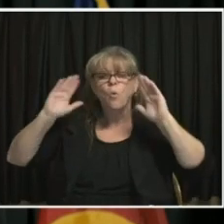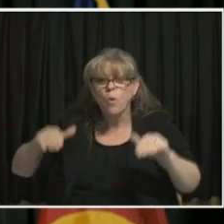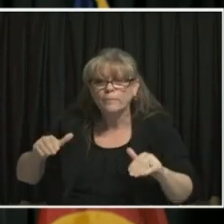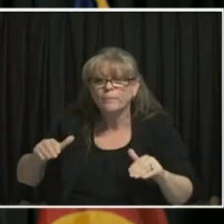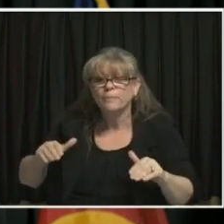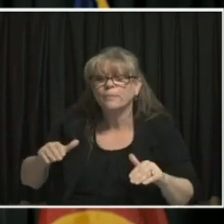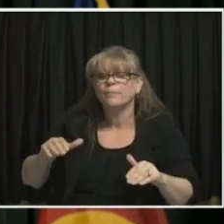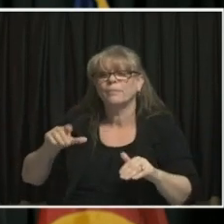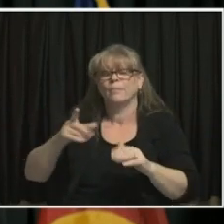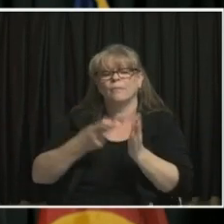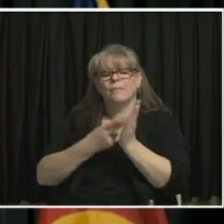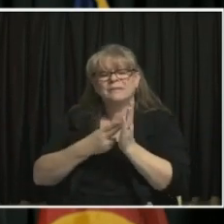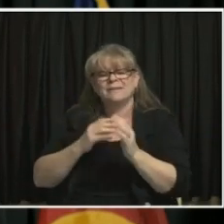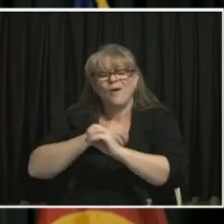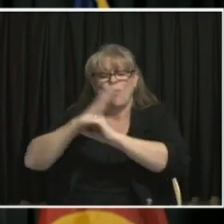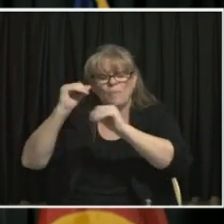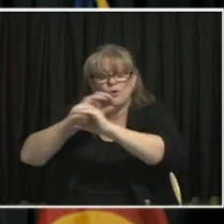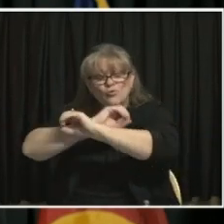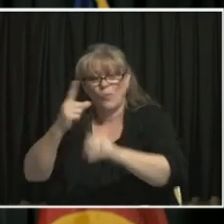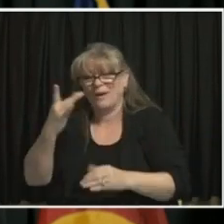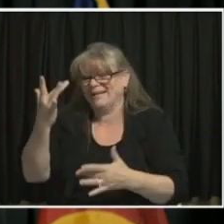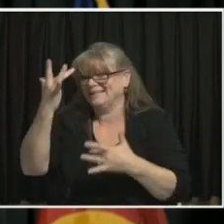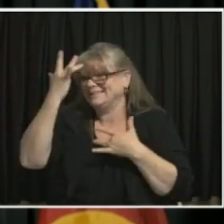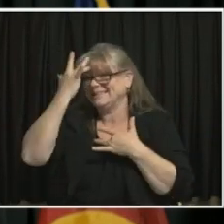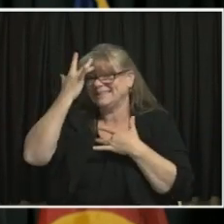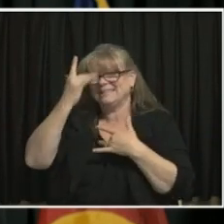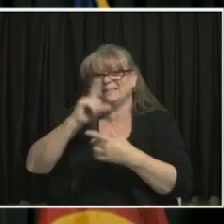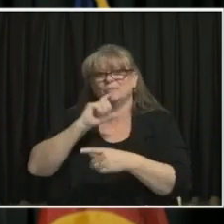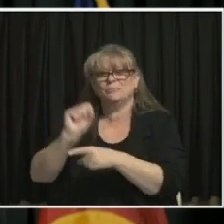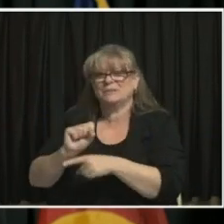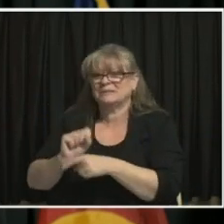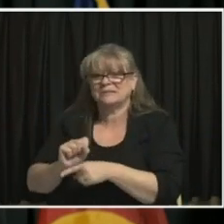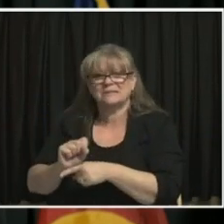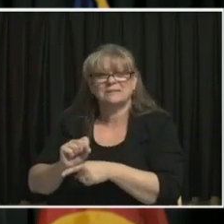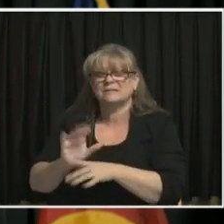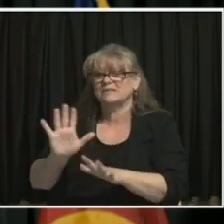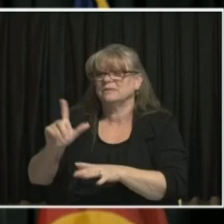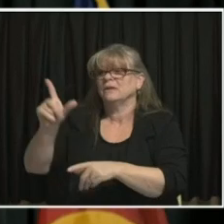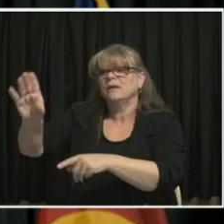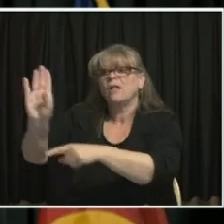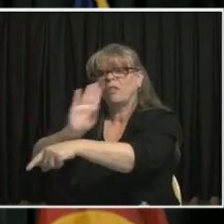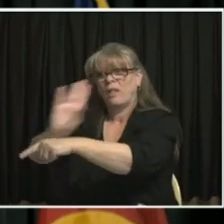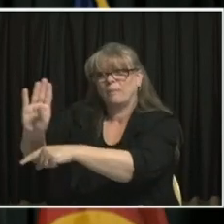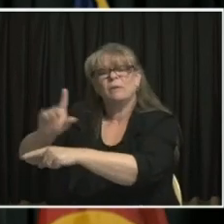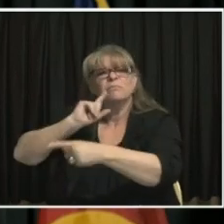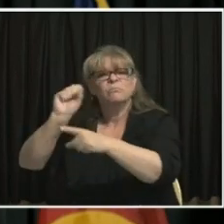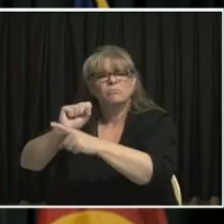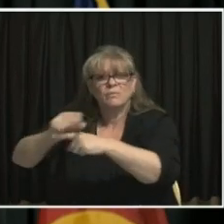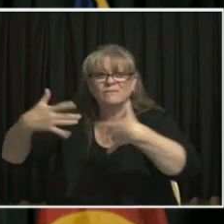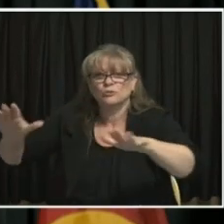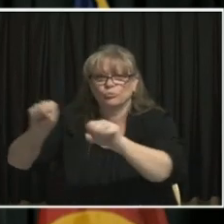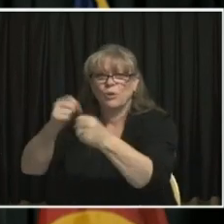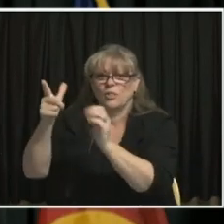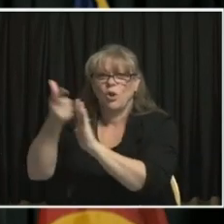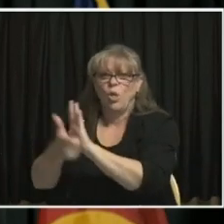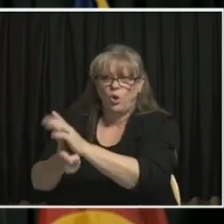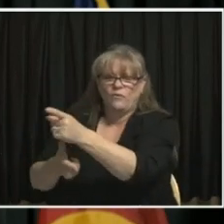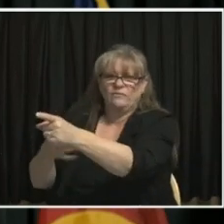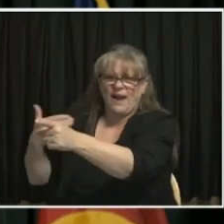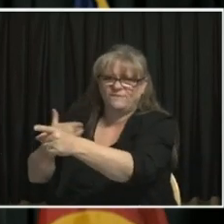from businesses that chose to violate the law. But if the state didn't act and more businesses followed